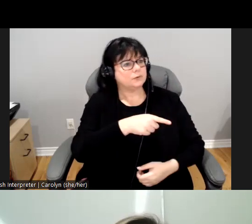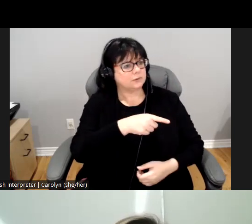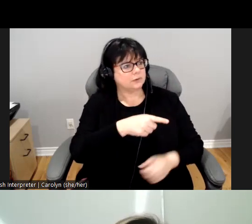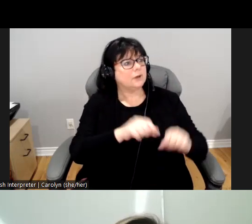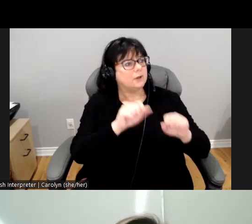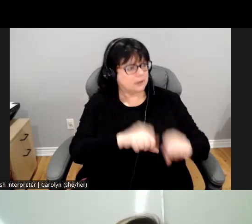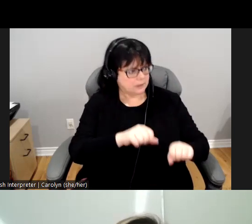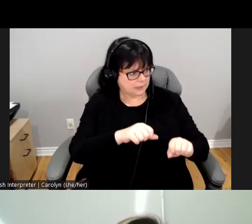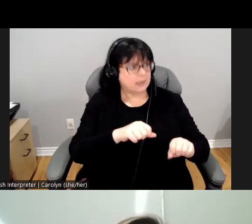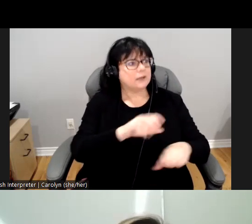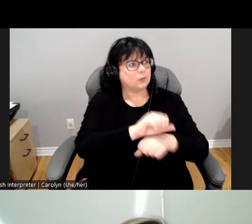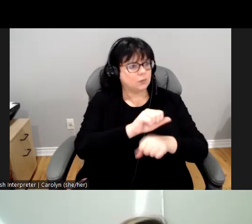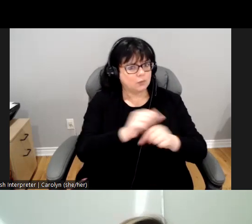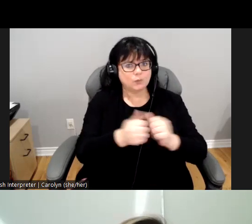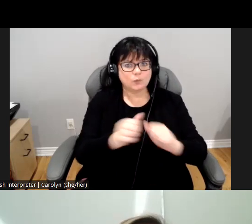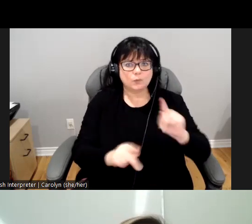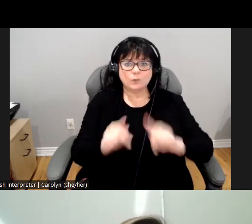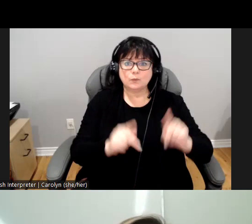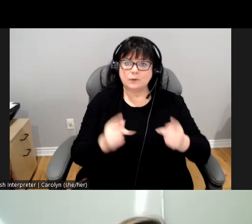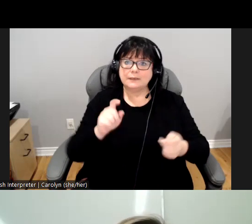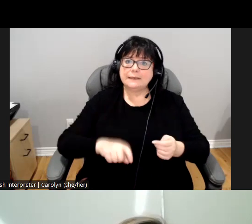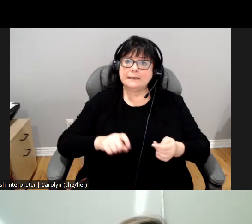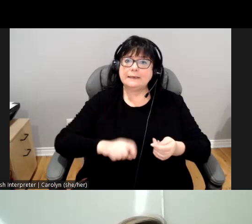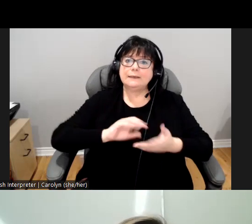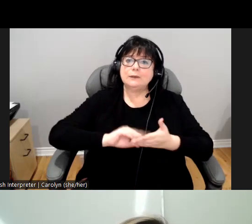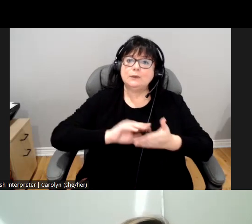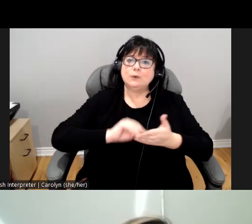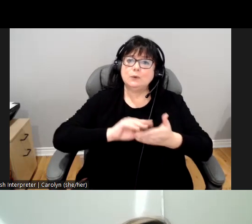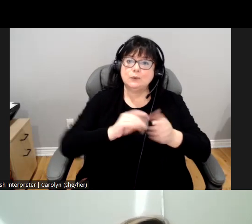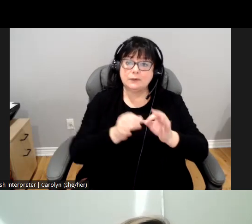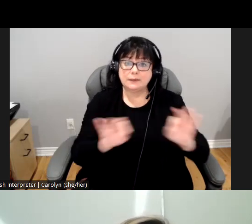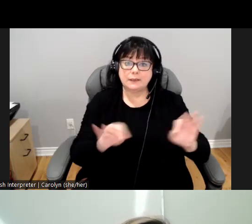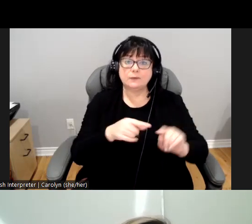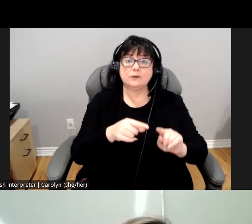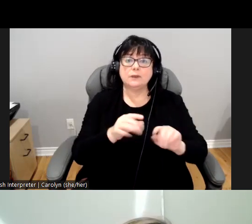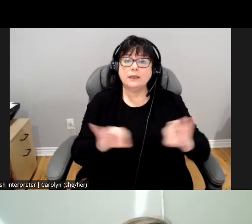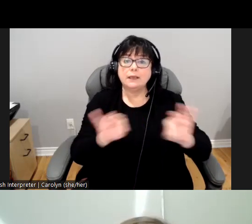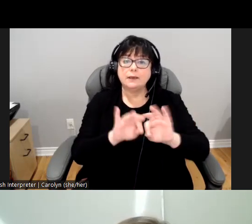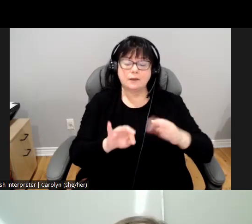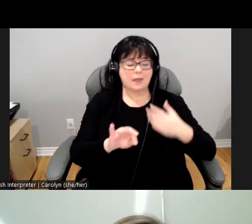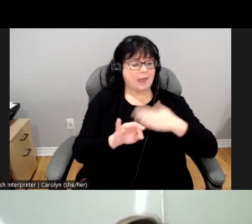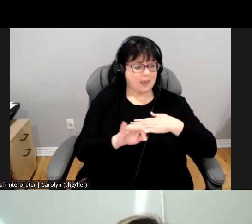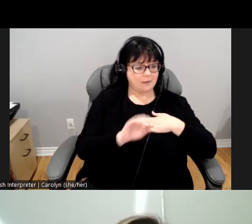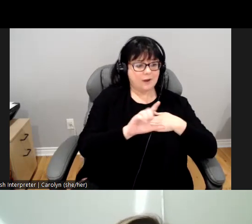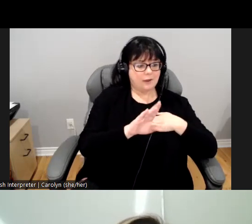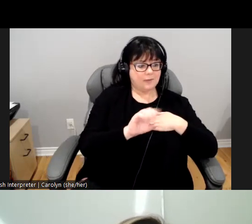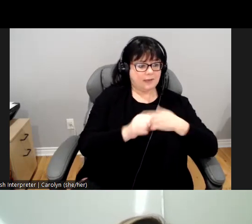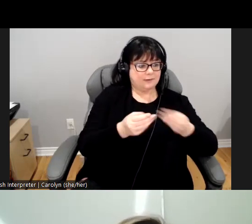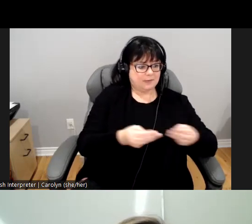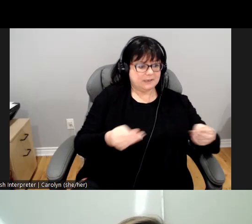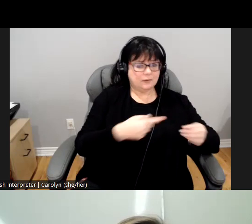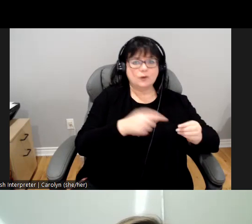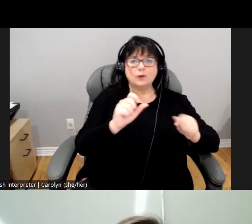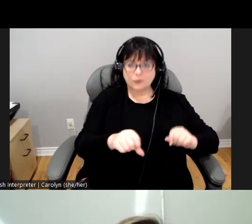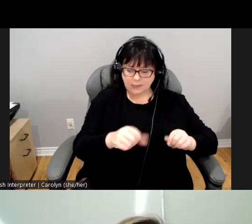language learners as long as they were able to engage with our material in a meaningful way. So prior to